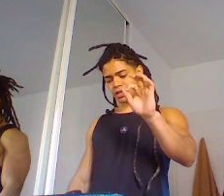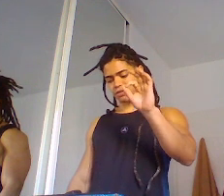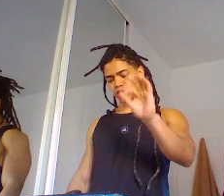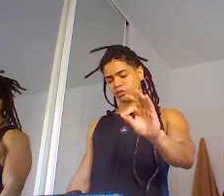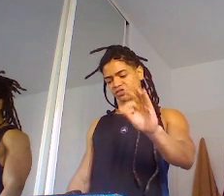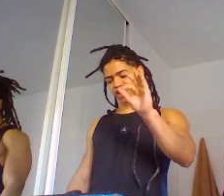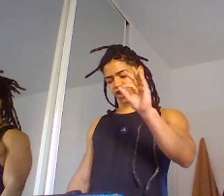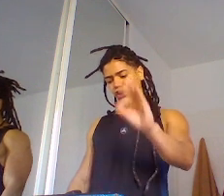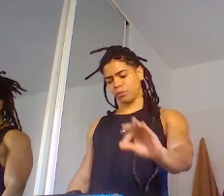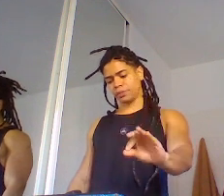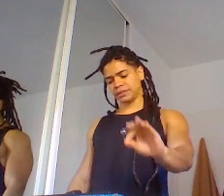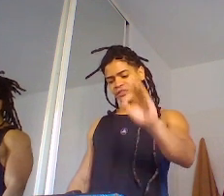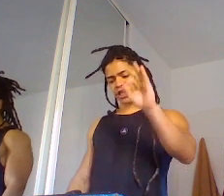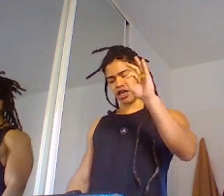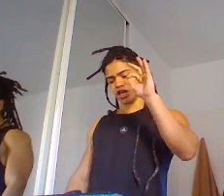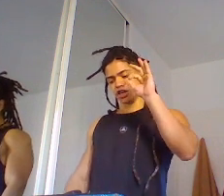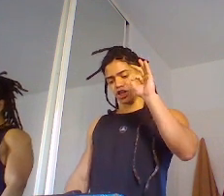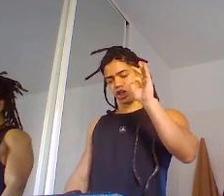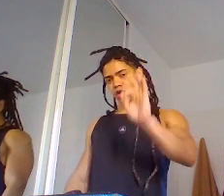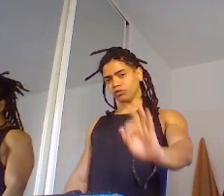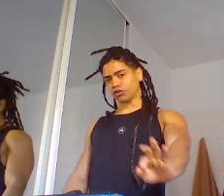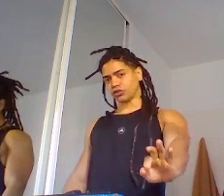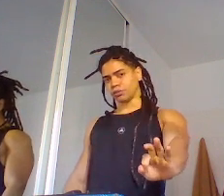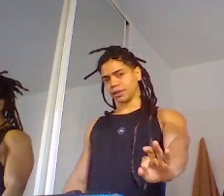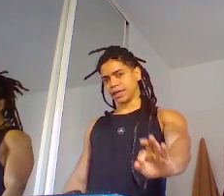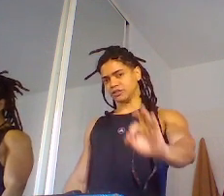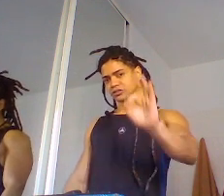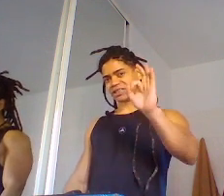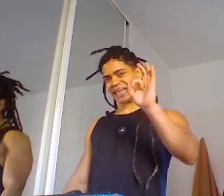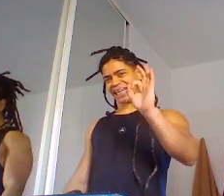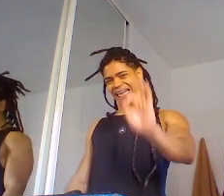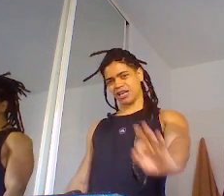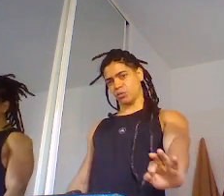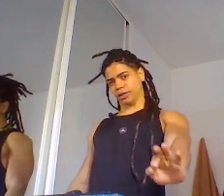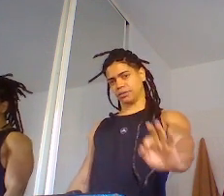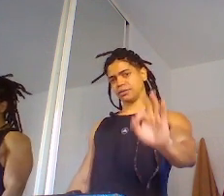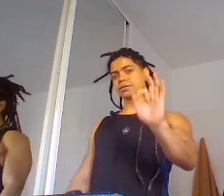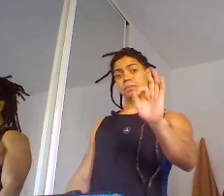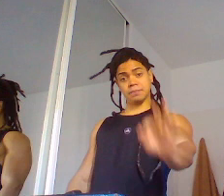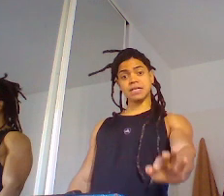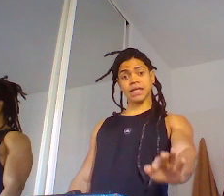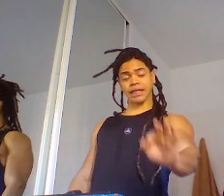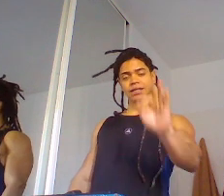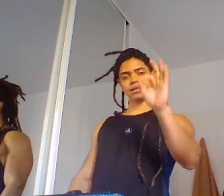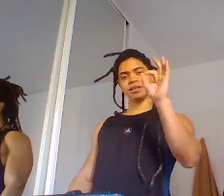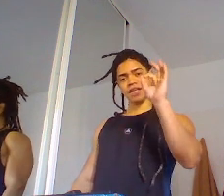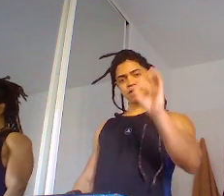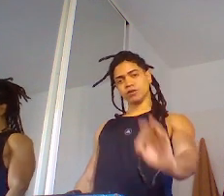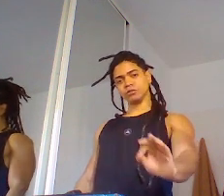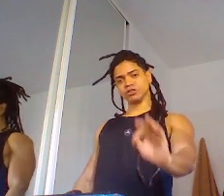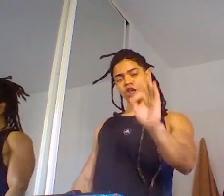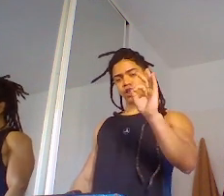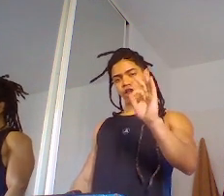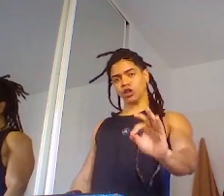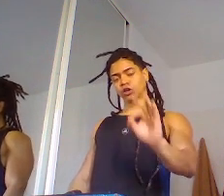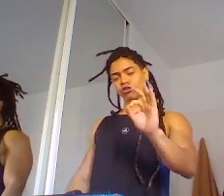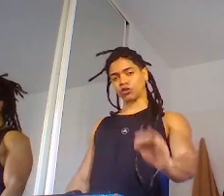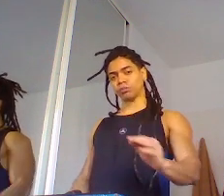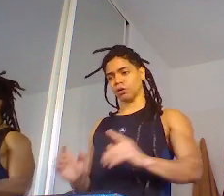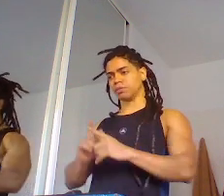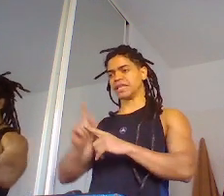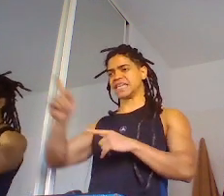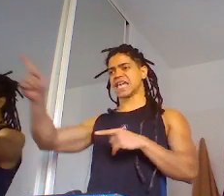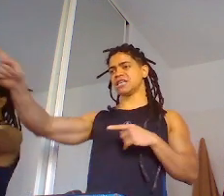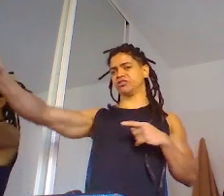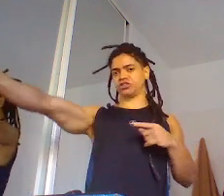it involves the company's long-term obligations and equity, meaning it involves the